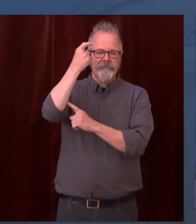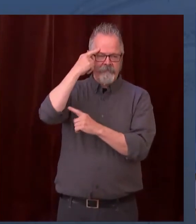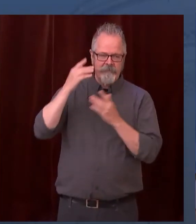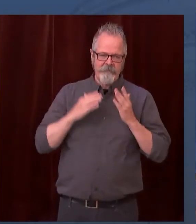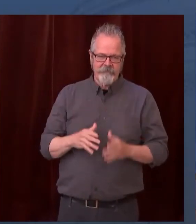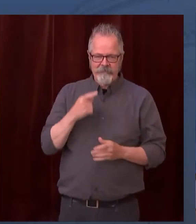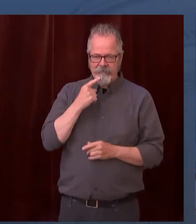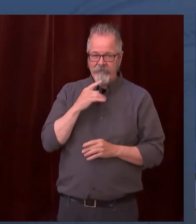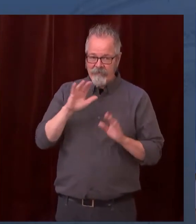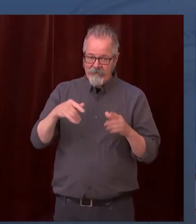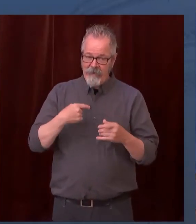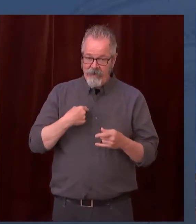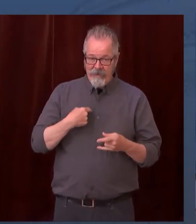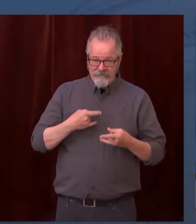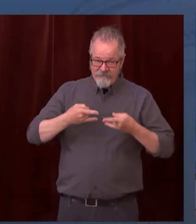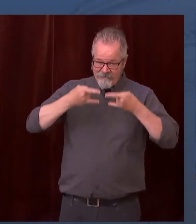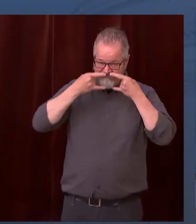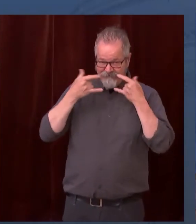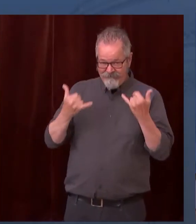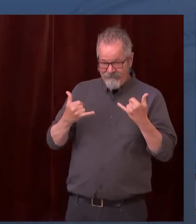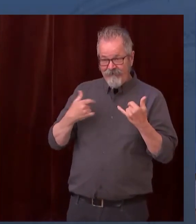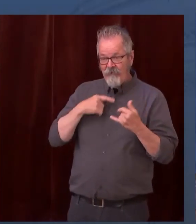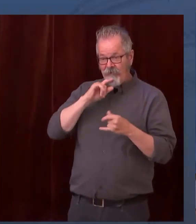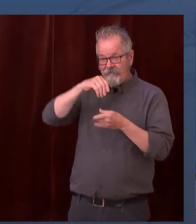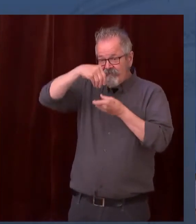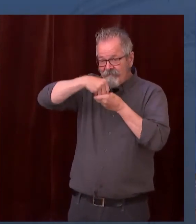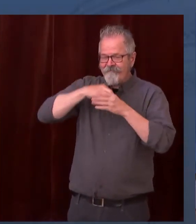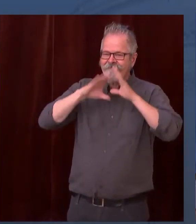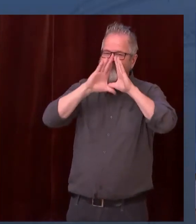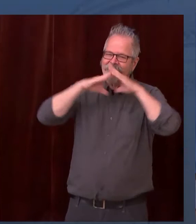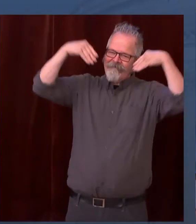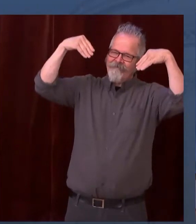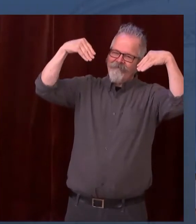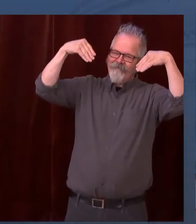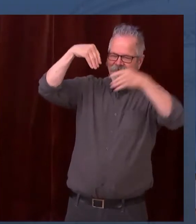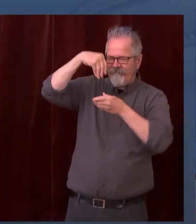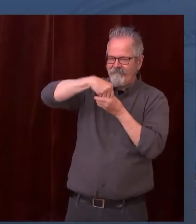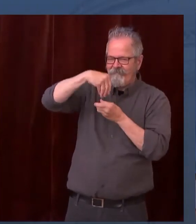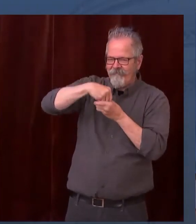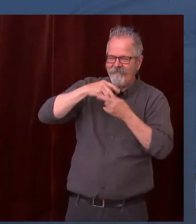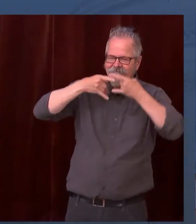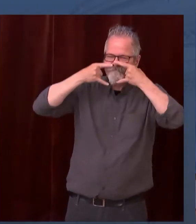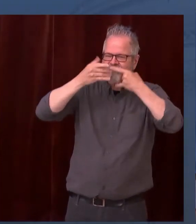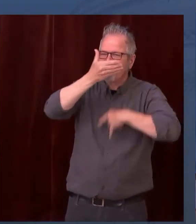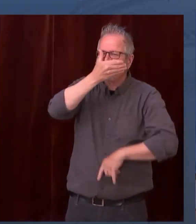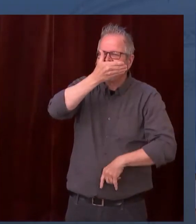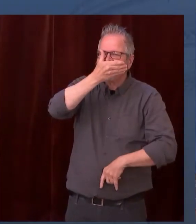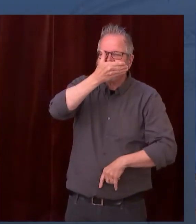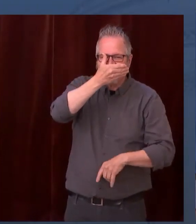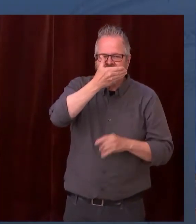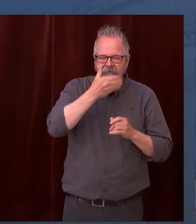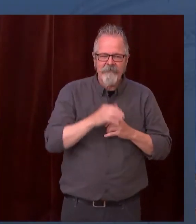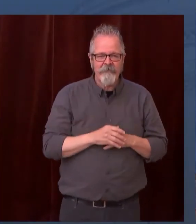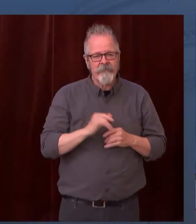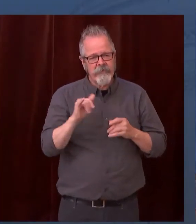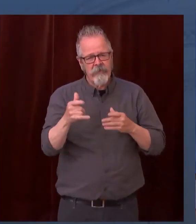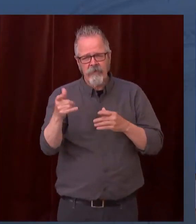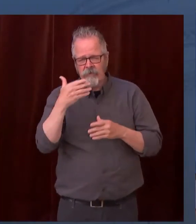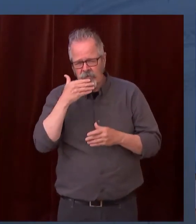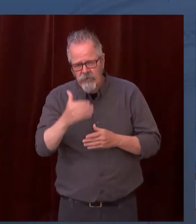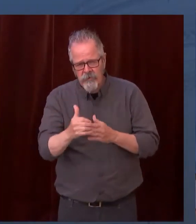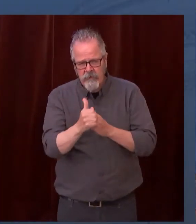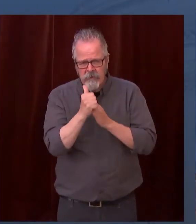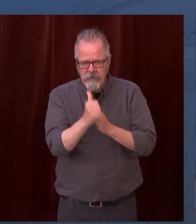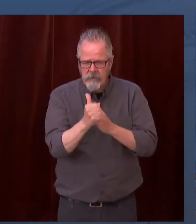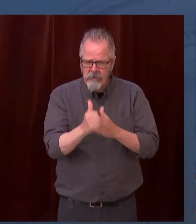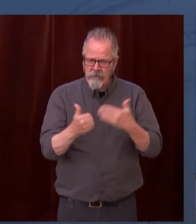this mask to hear that people really signing on to this in the Tri-Cities. It really gives us hope. And I also